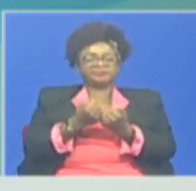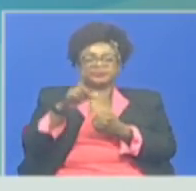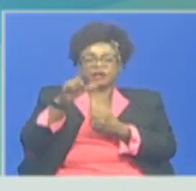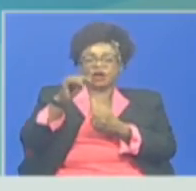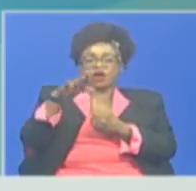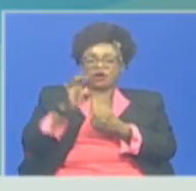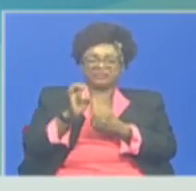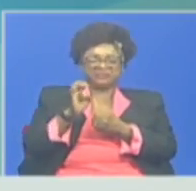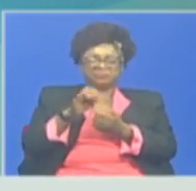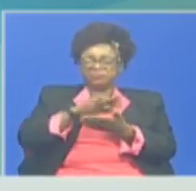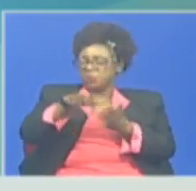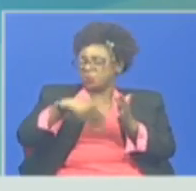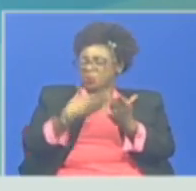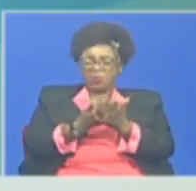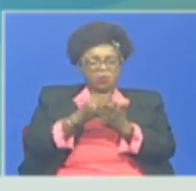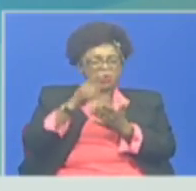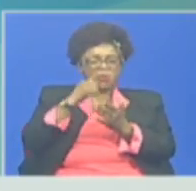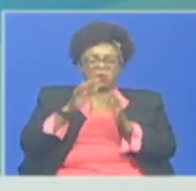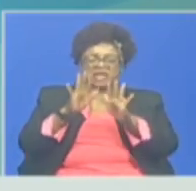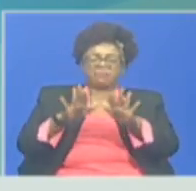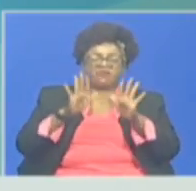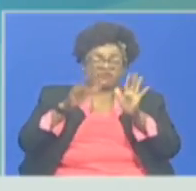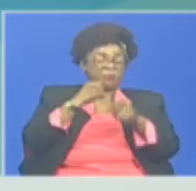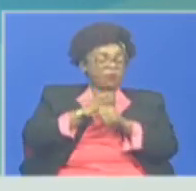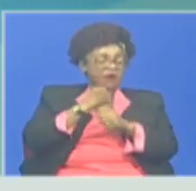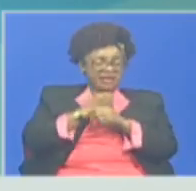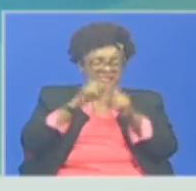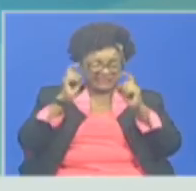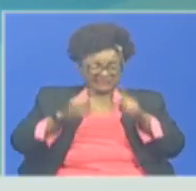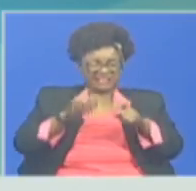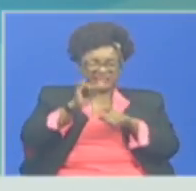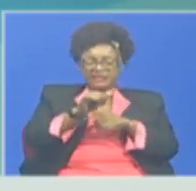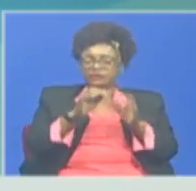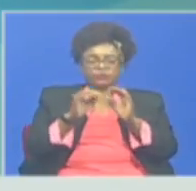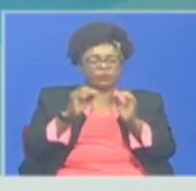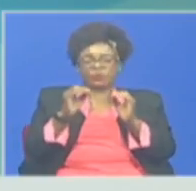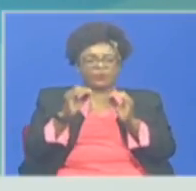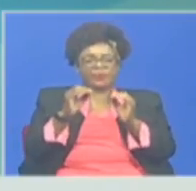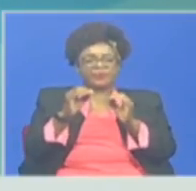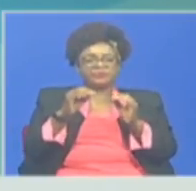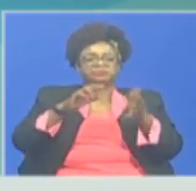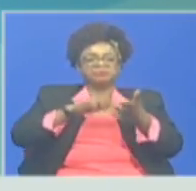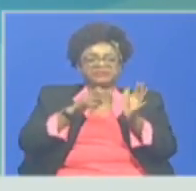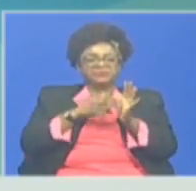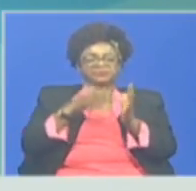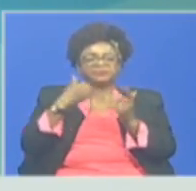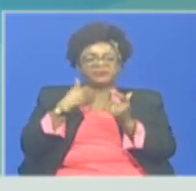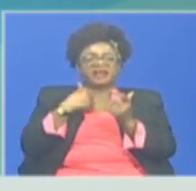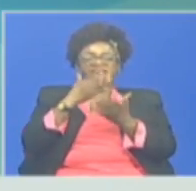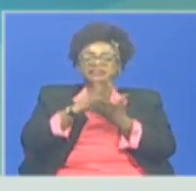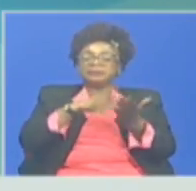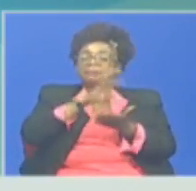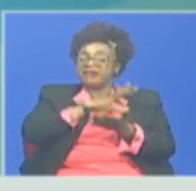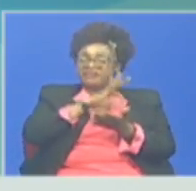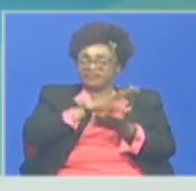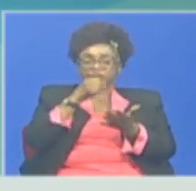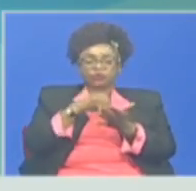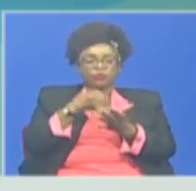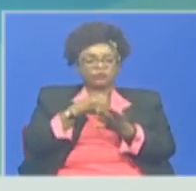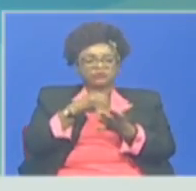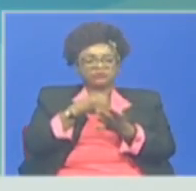all those who are keeping away from work are in need of such. In fact, they are reaping some unexpected benefits.